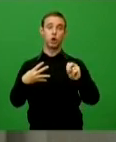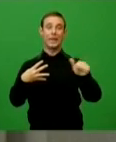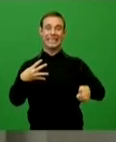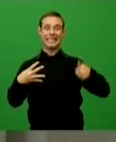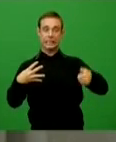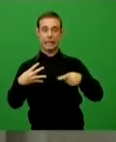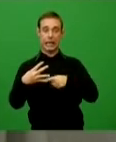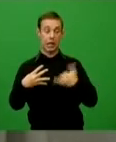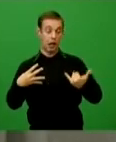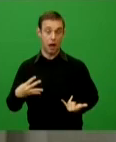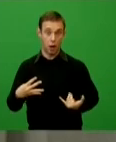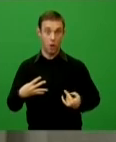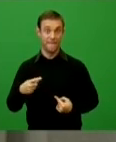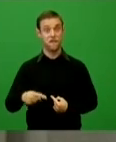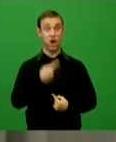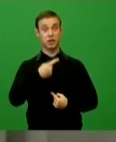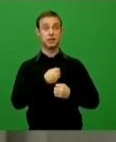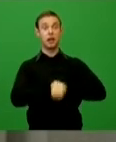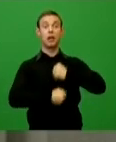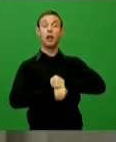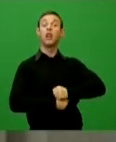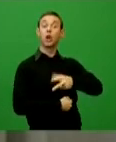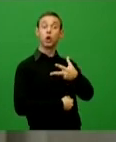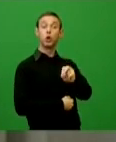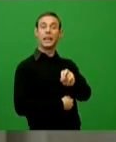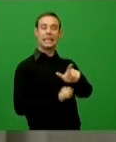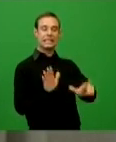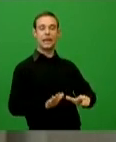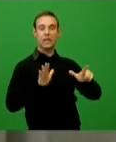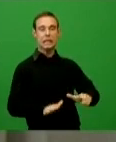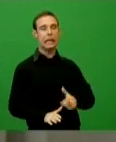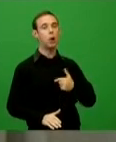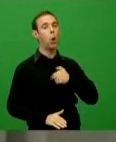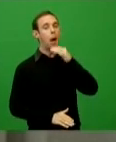0.3%, whilst the number of unemployed grew by